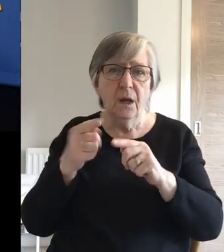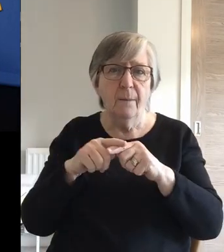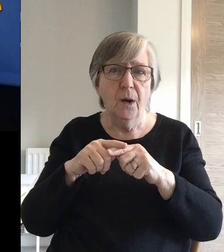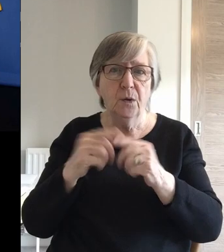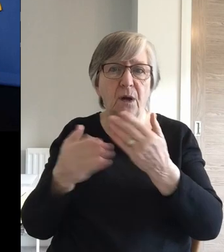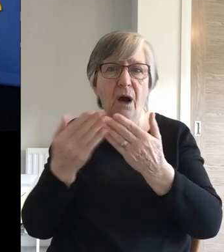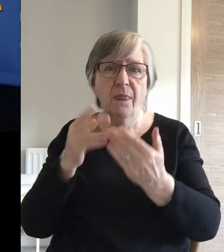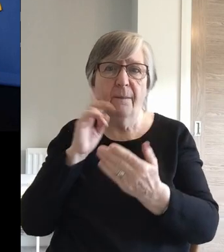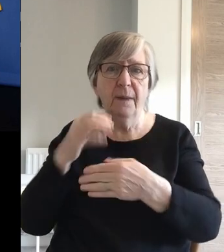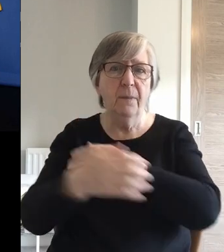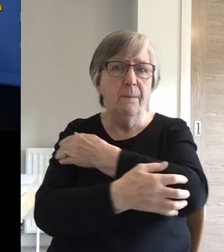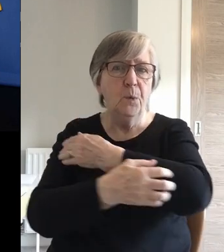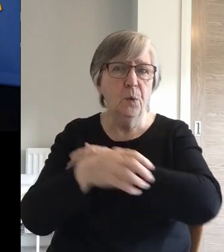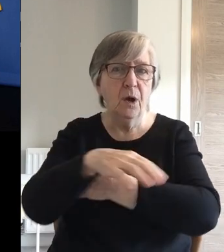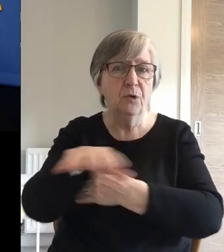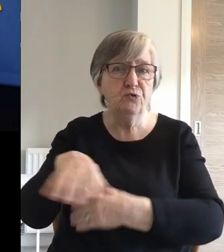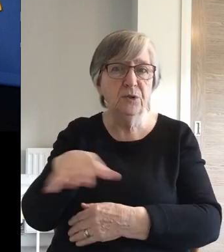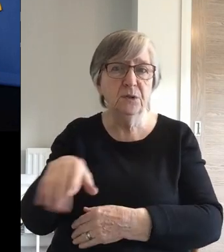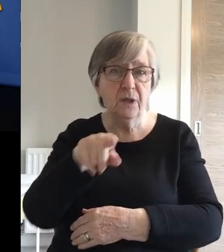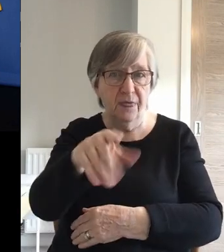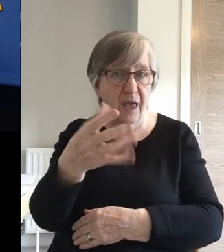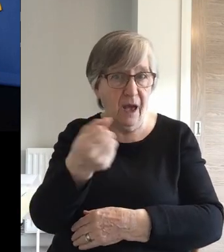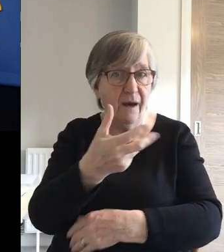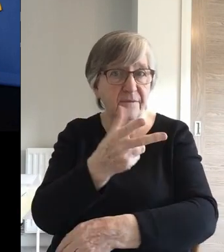poor countries and so on.